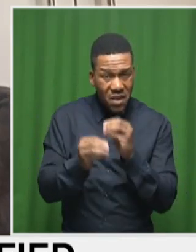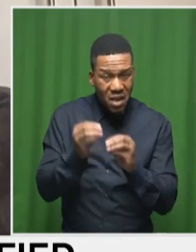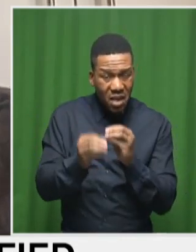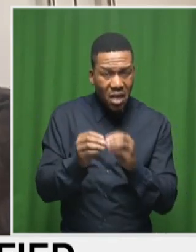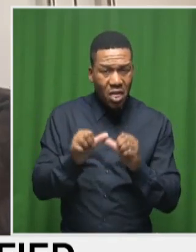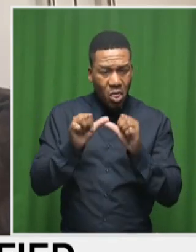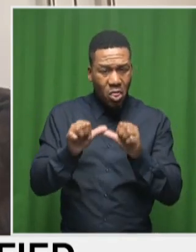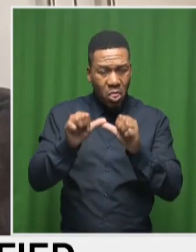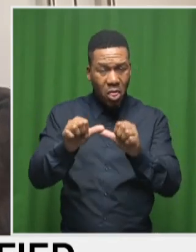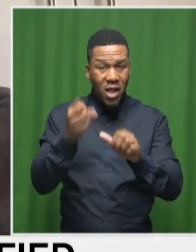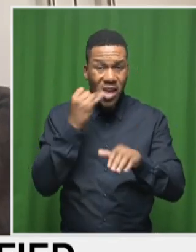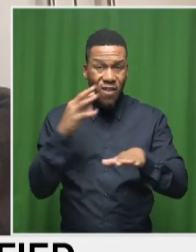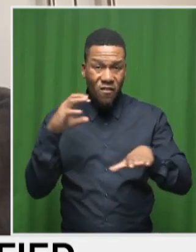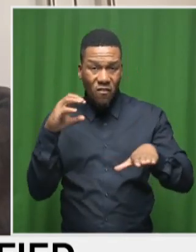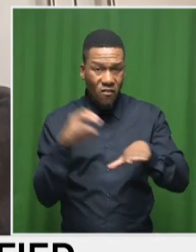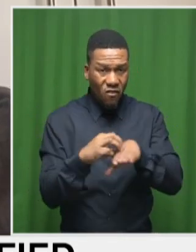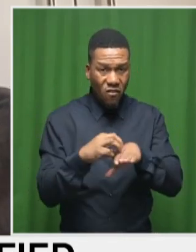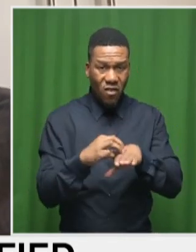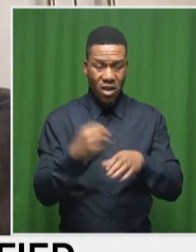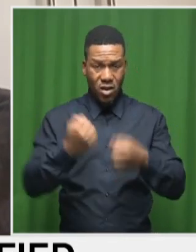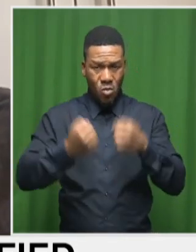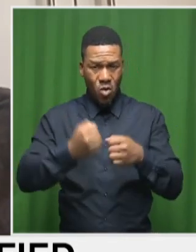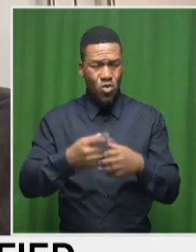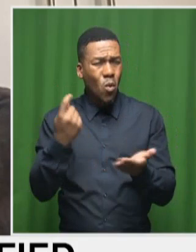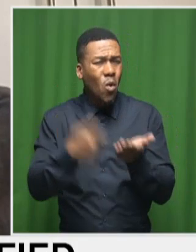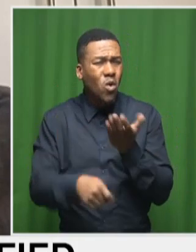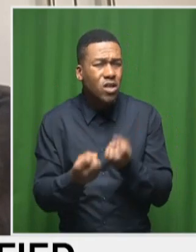fitted? And what does it cost as well?